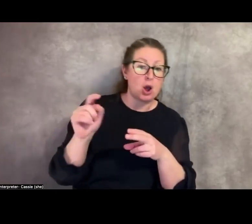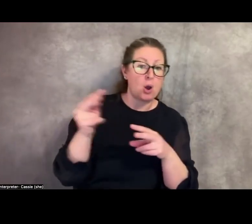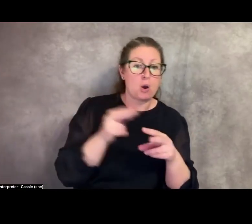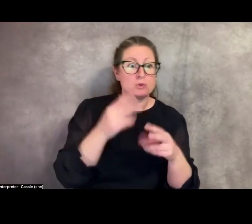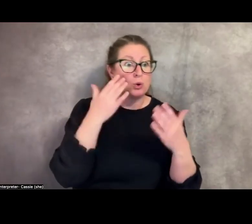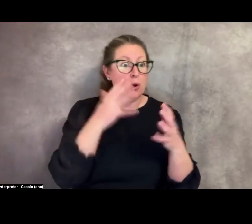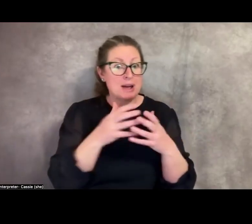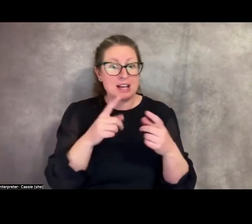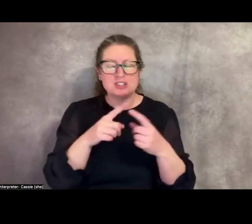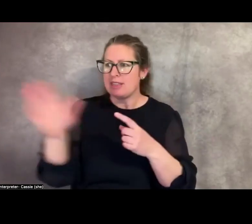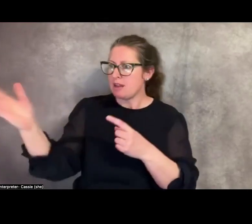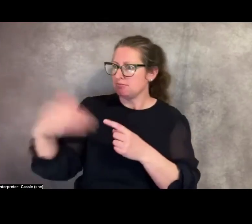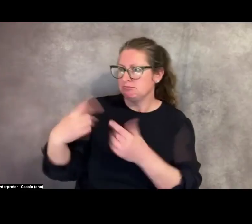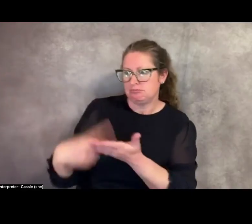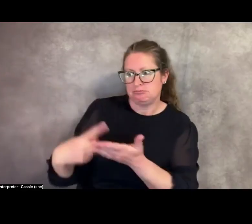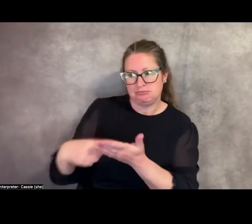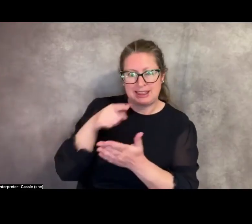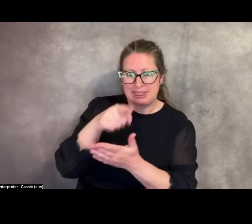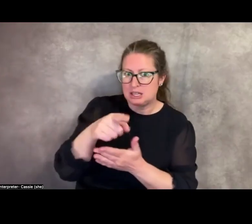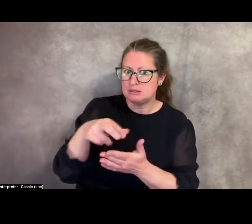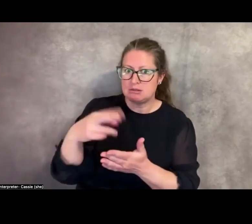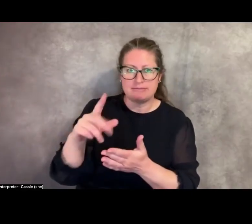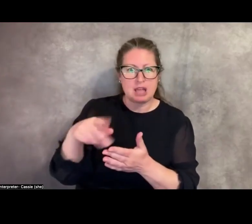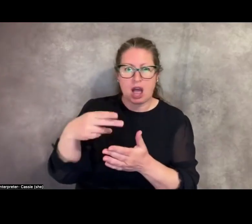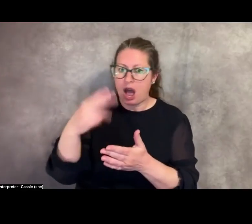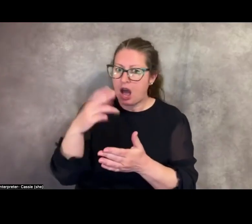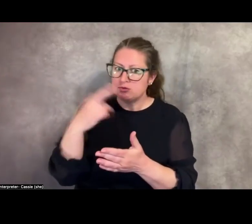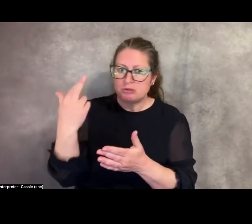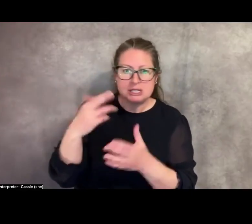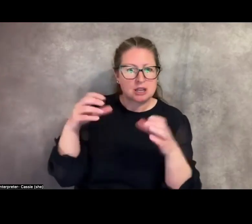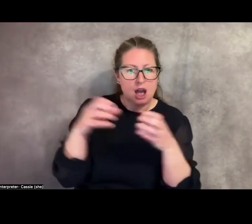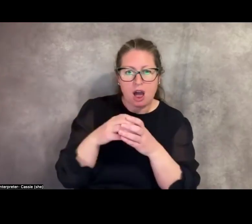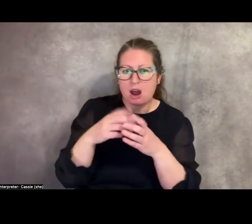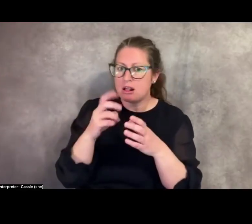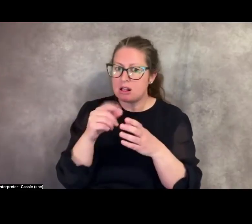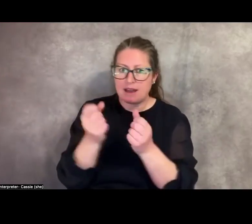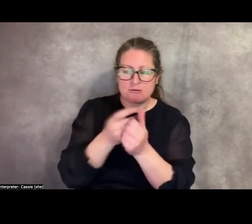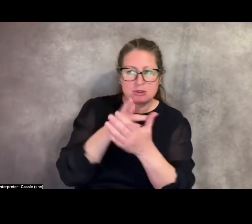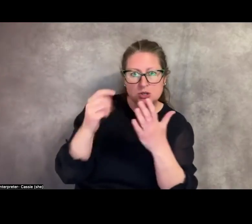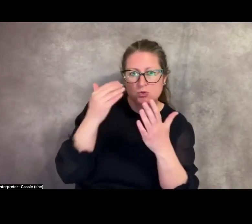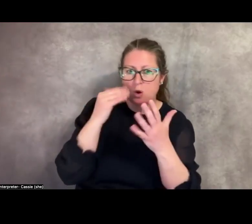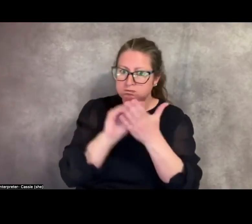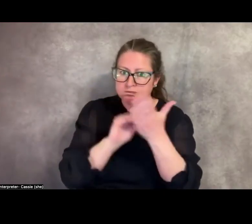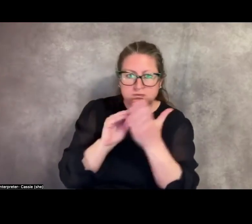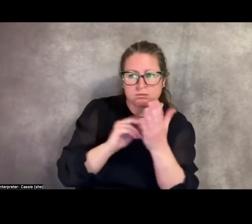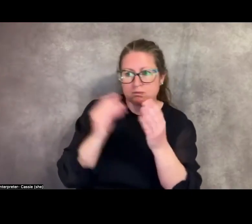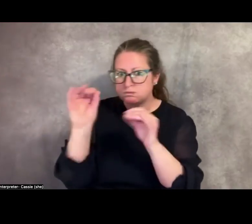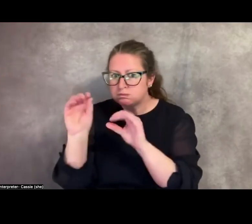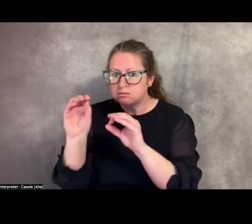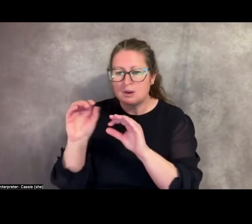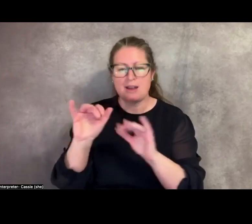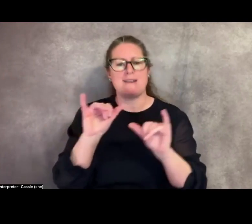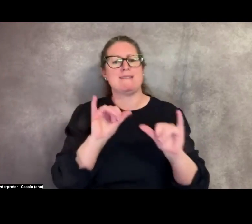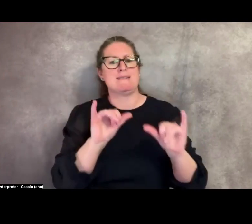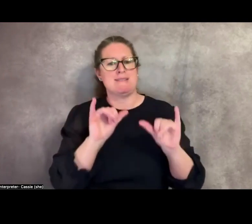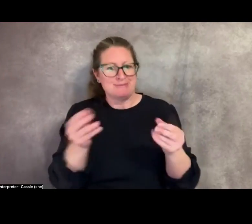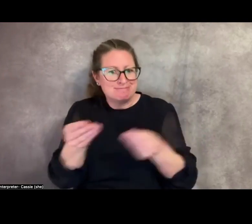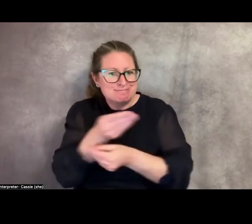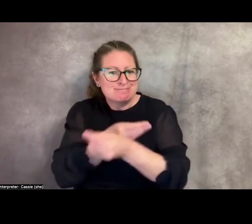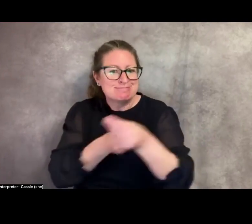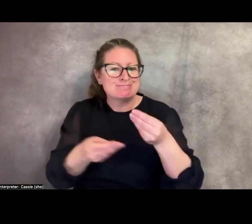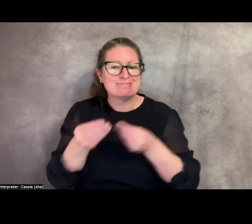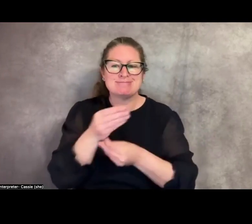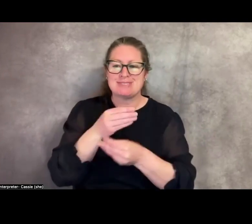them on it and saying, here, this is the high risk huddle. This is all you need to know about this client so that we can maintain safety and that kind of